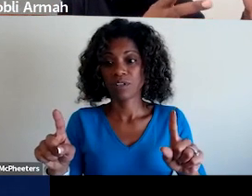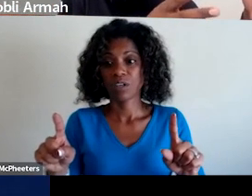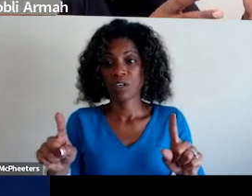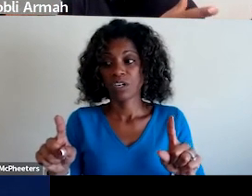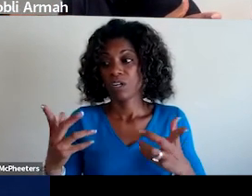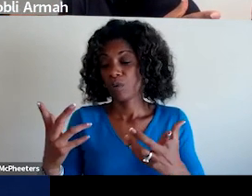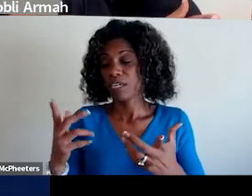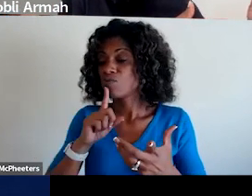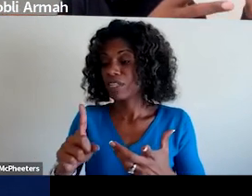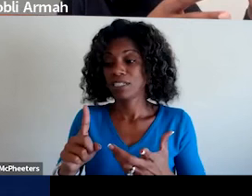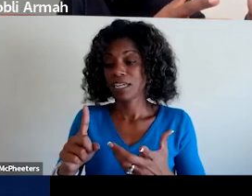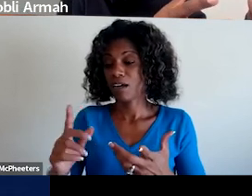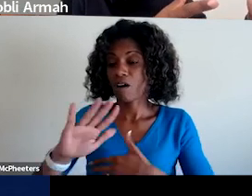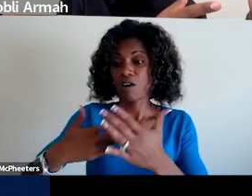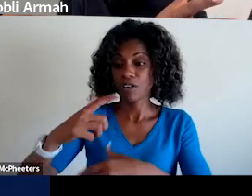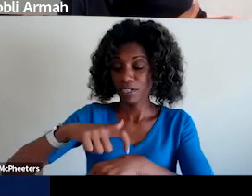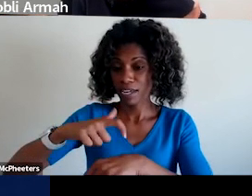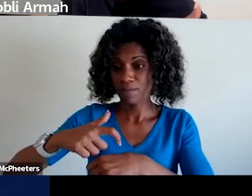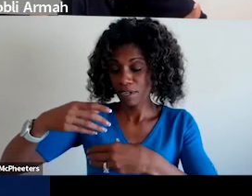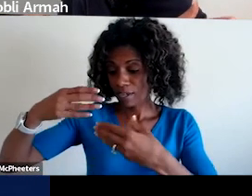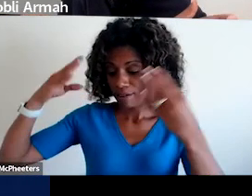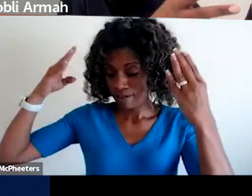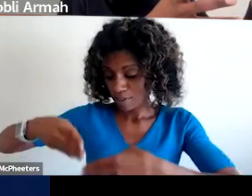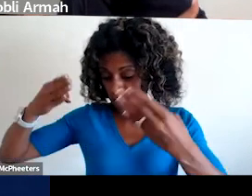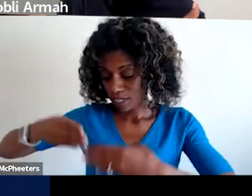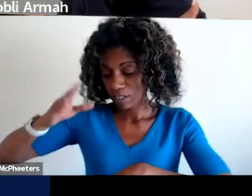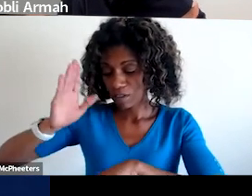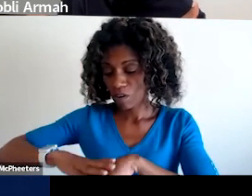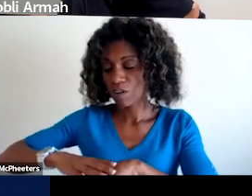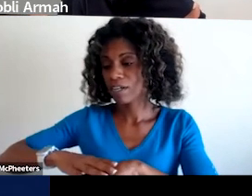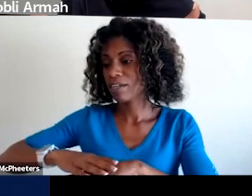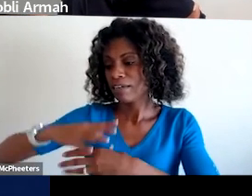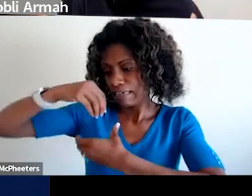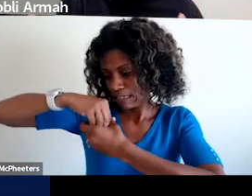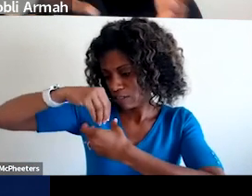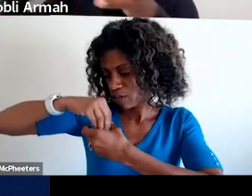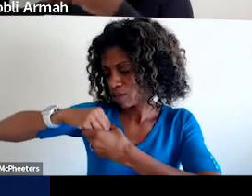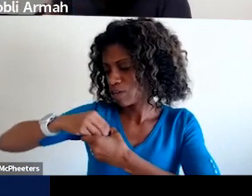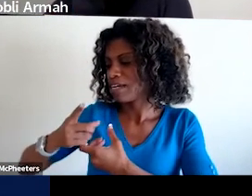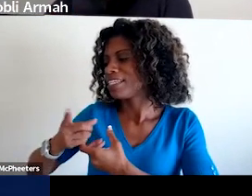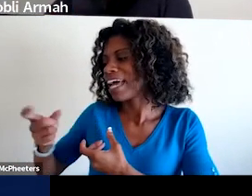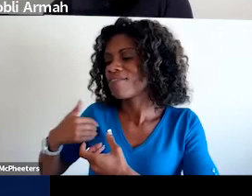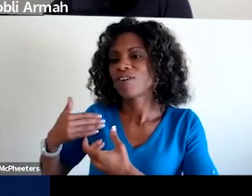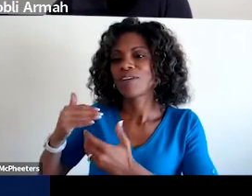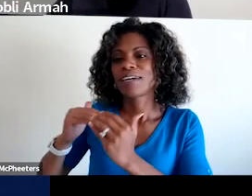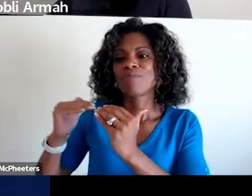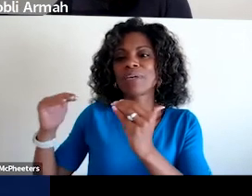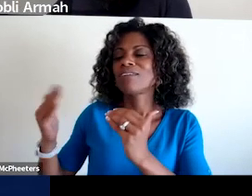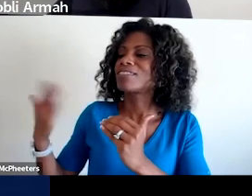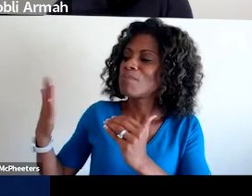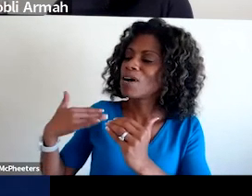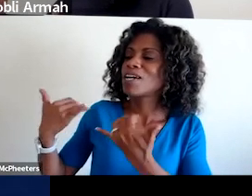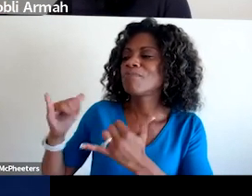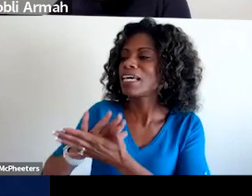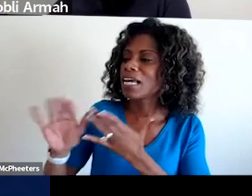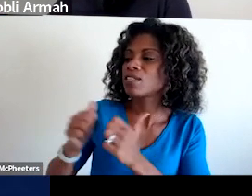on the internal dynamics, just getting X team member to want to play with you in the sandbox. Or you can spend all your time on the external